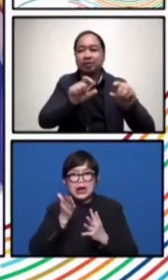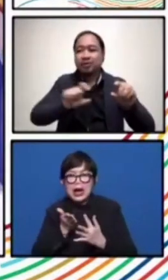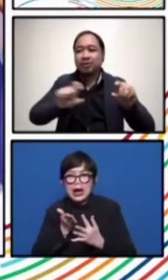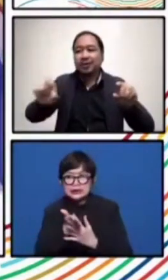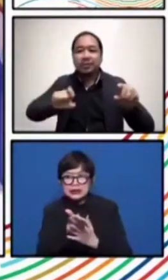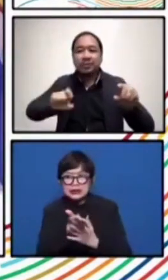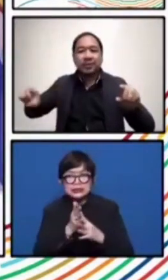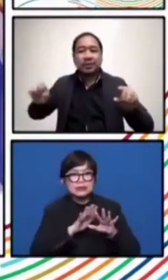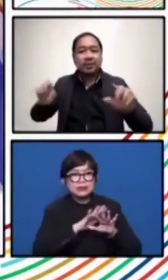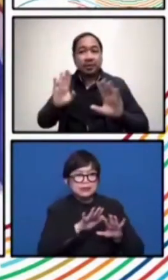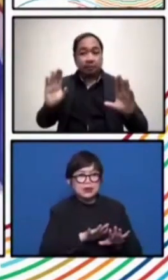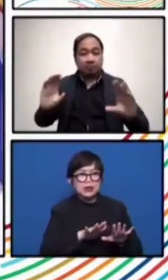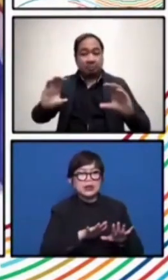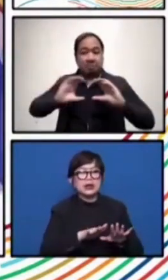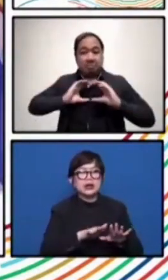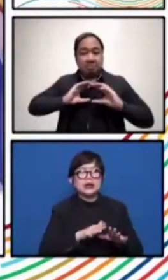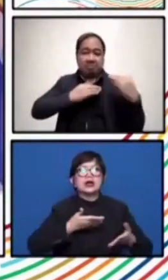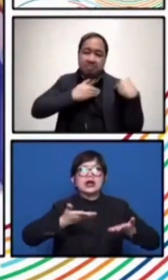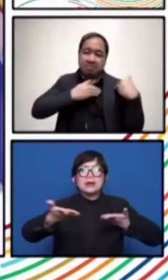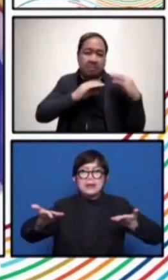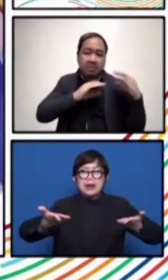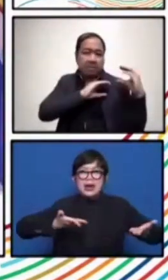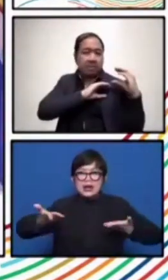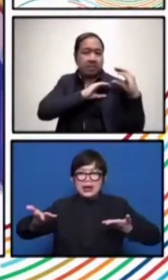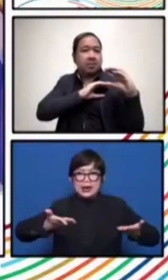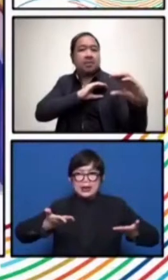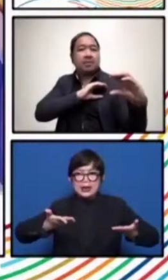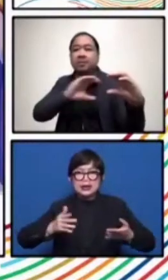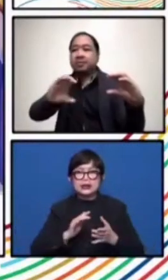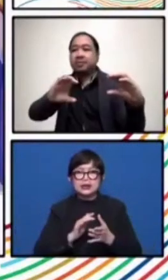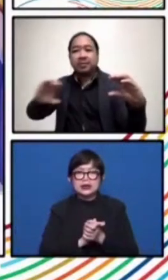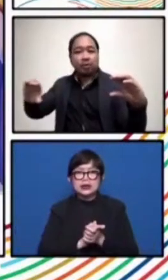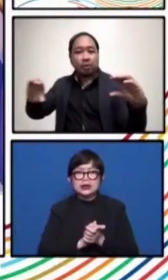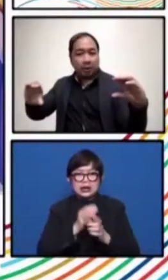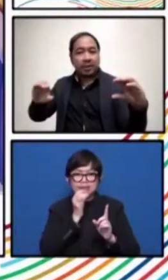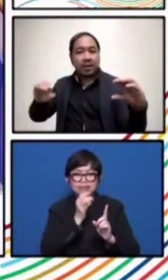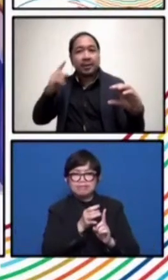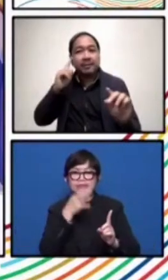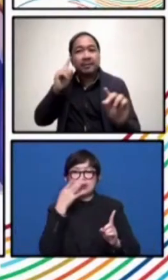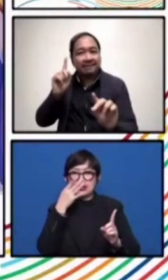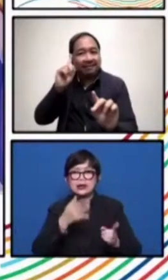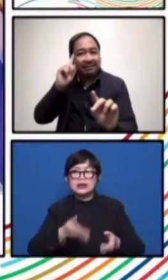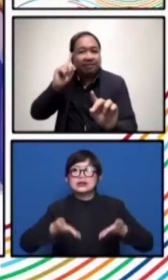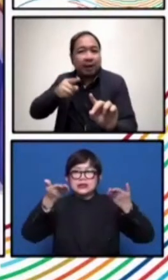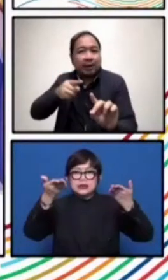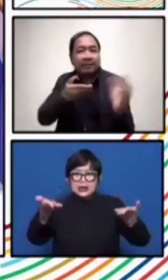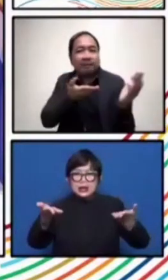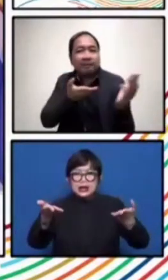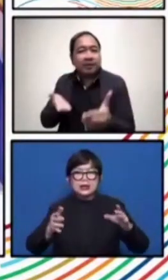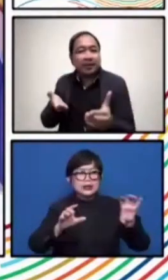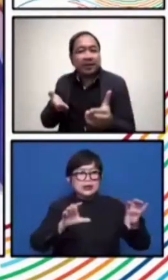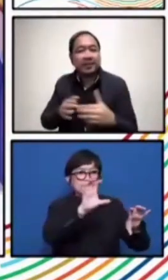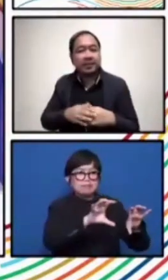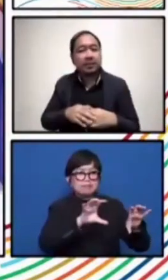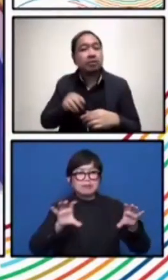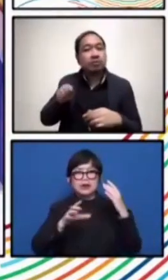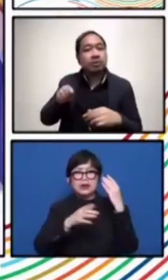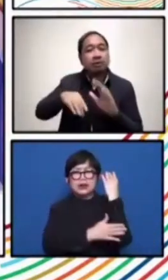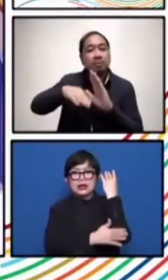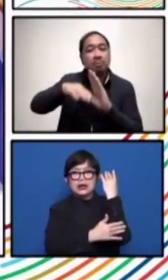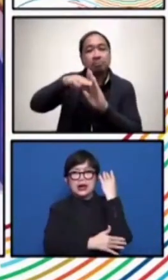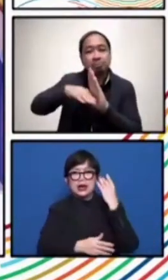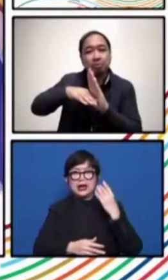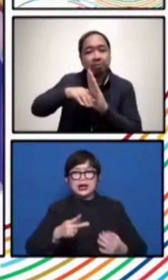targeted Services across the country so through this program we hope to have capable